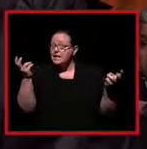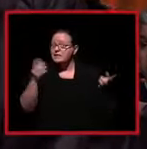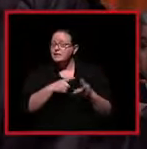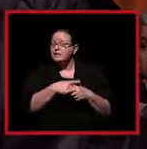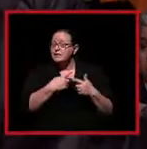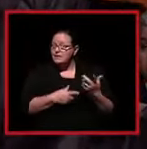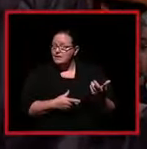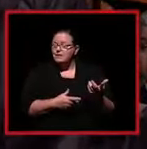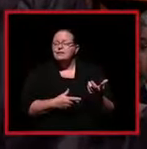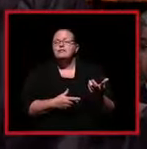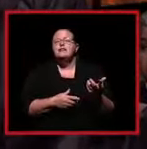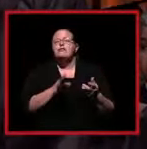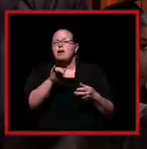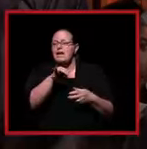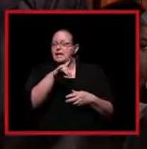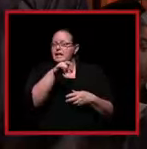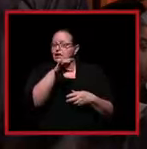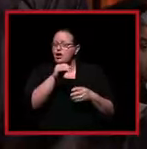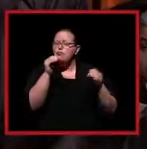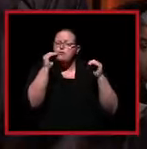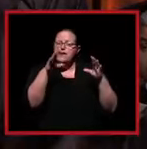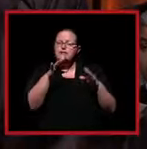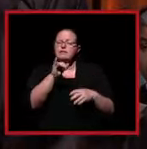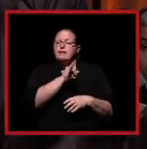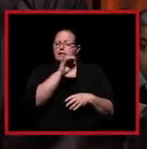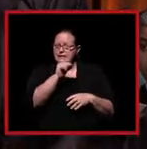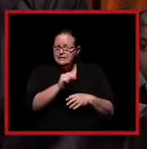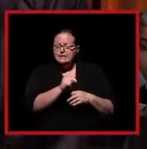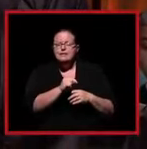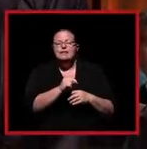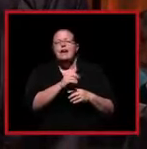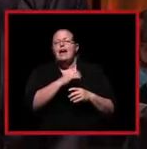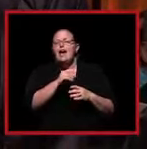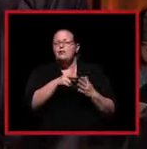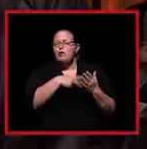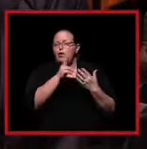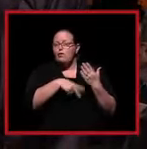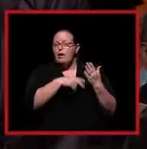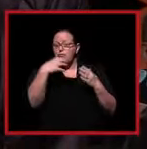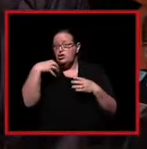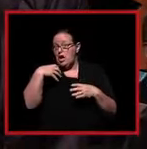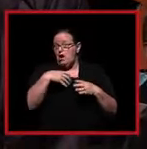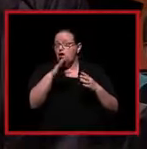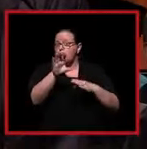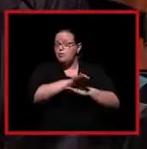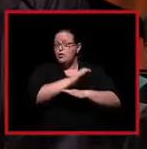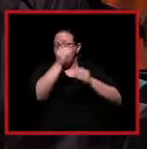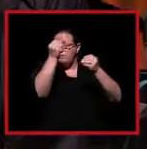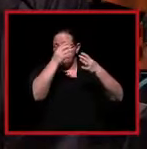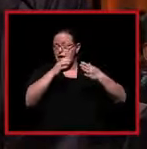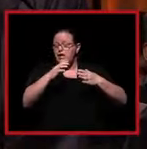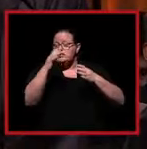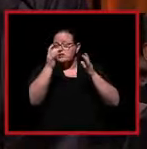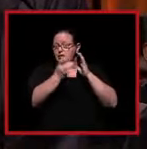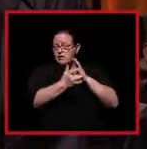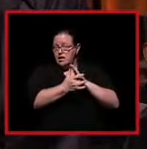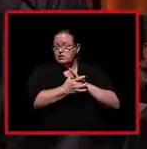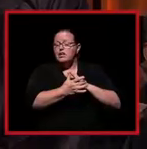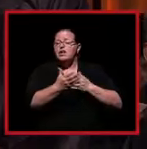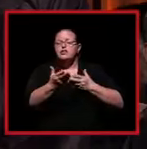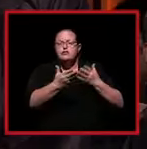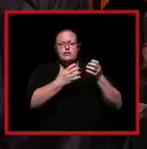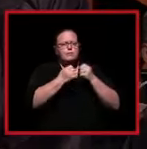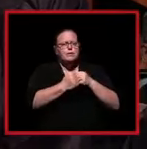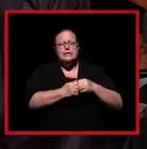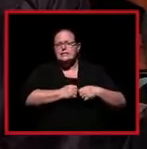Whereas Brian Candido, Professor of Information Technologies and Program Chair of Computer Information Technologies, has served